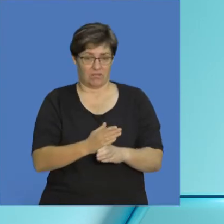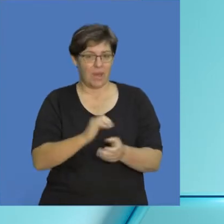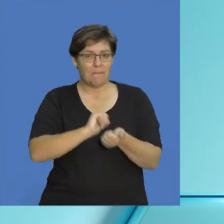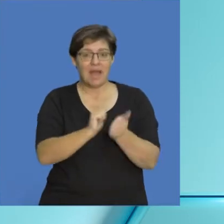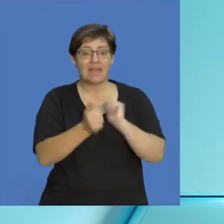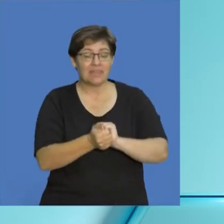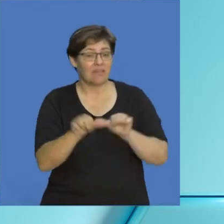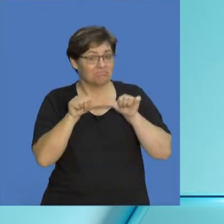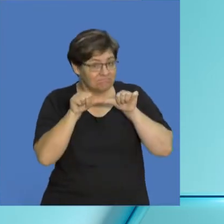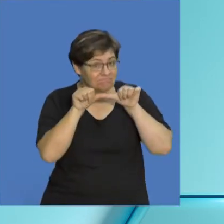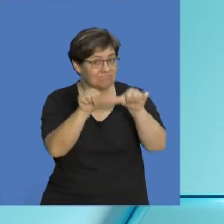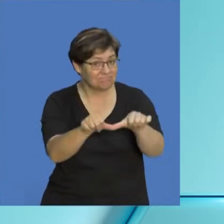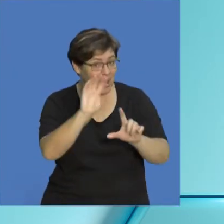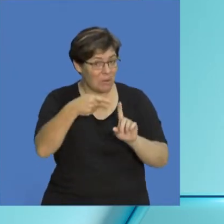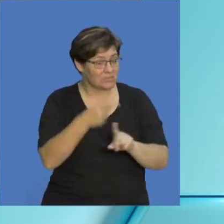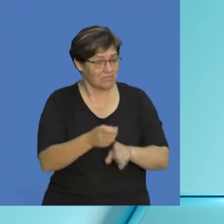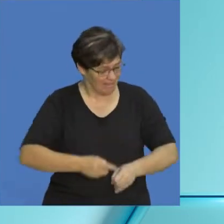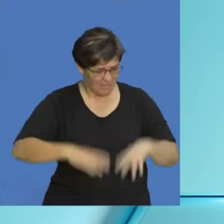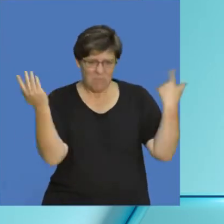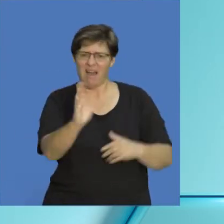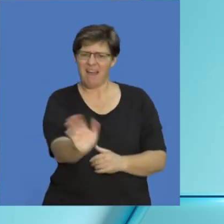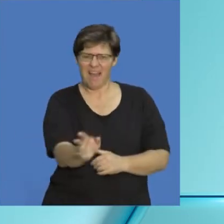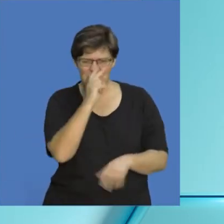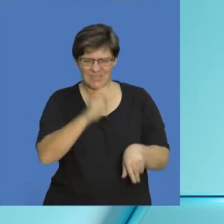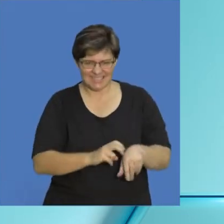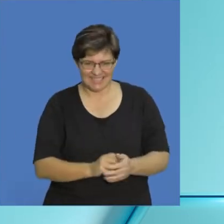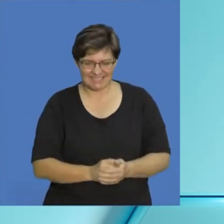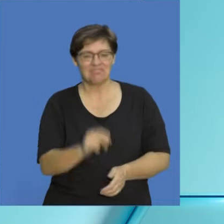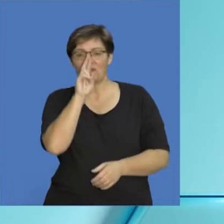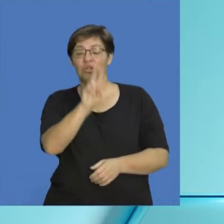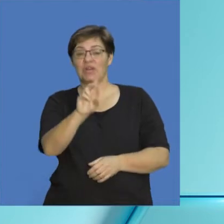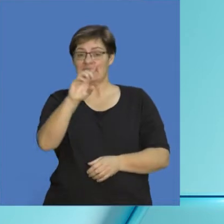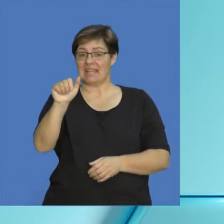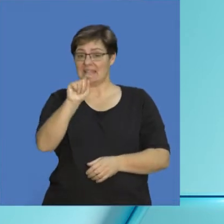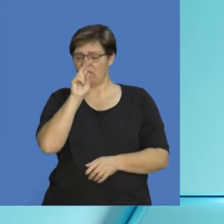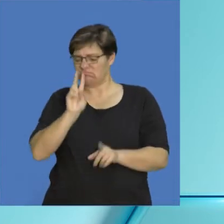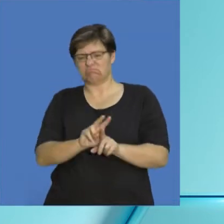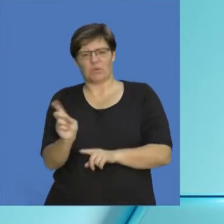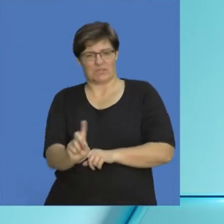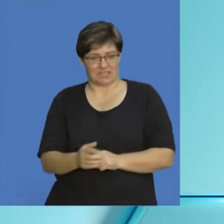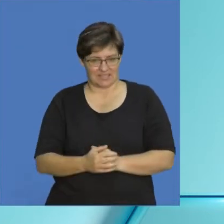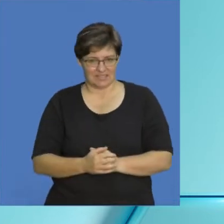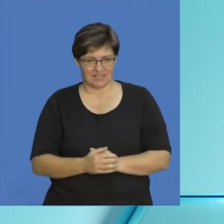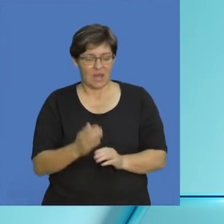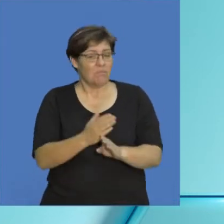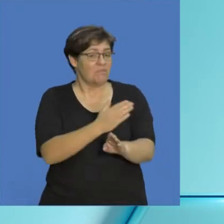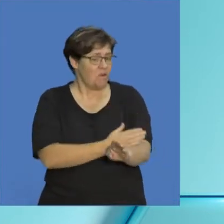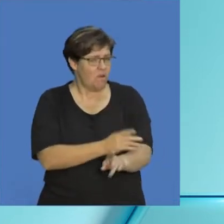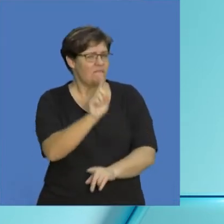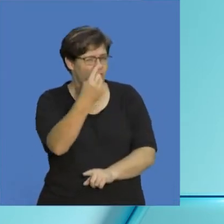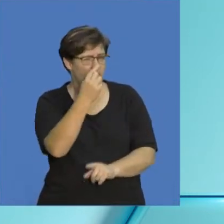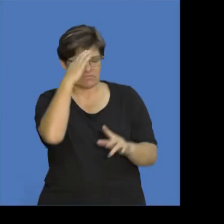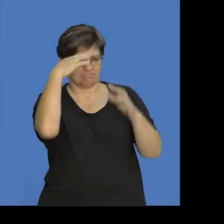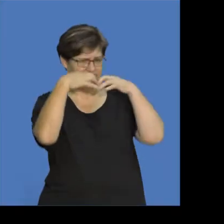about consistency, okay? And don't give up. Let's look at what data look like. But before we do that, I'd like you to think about